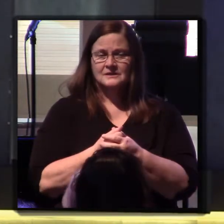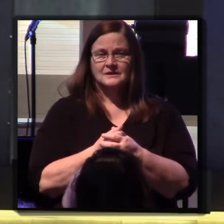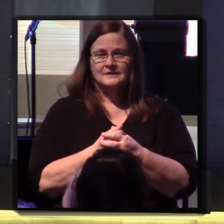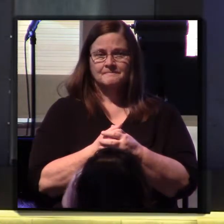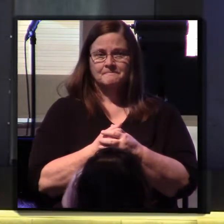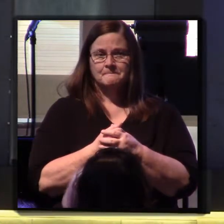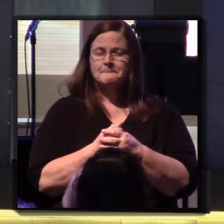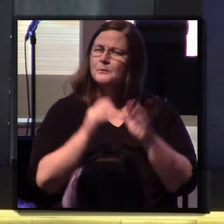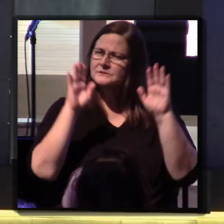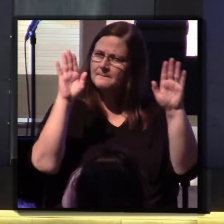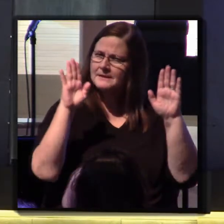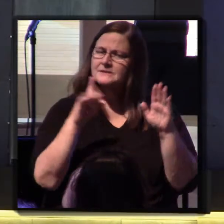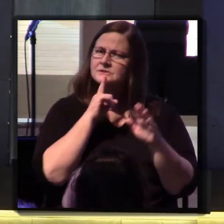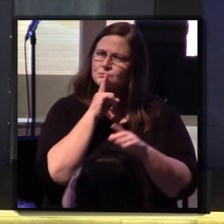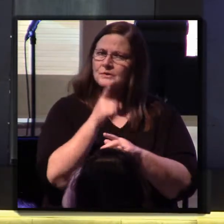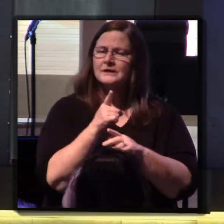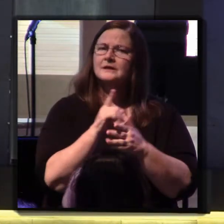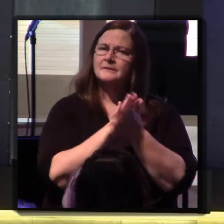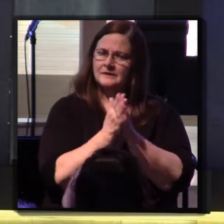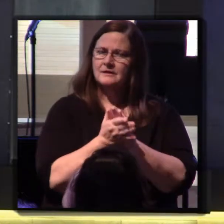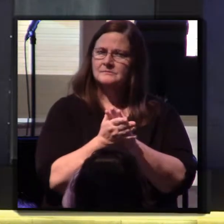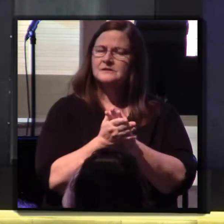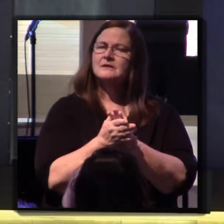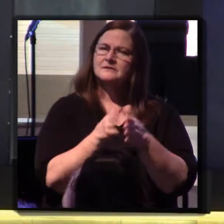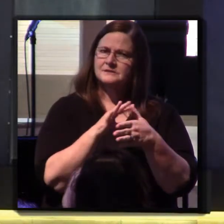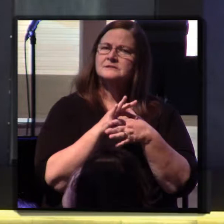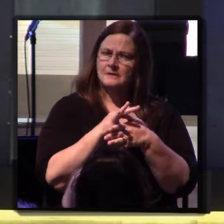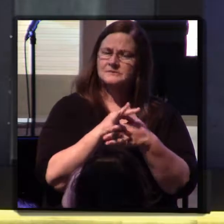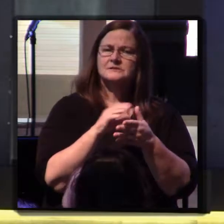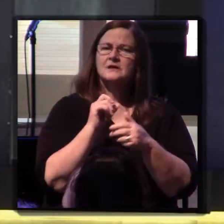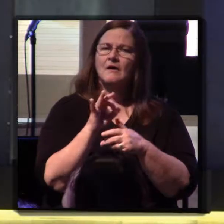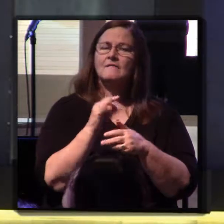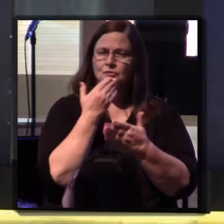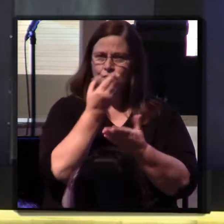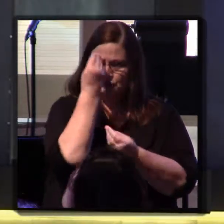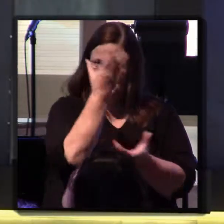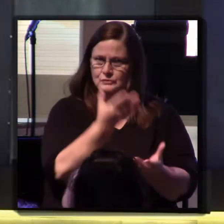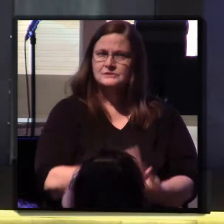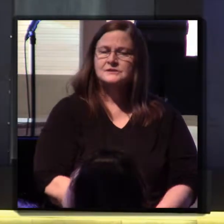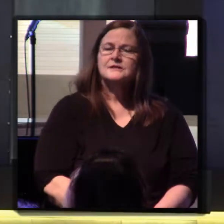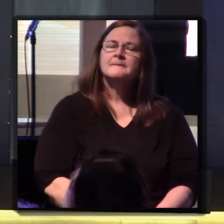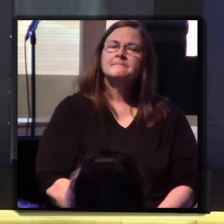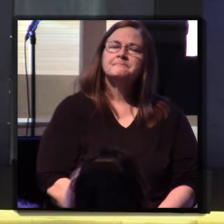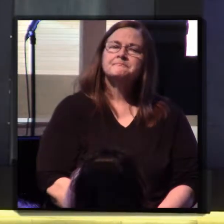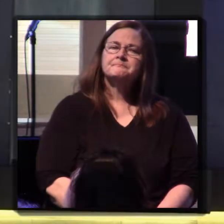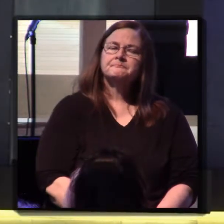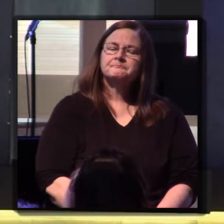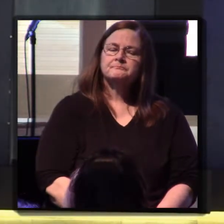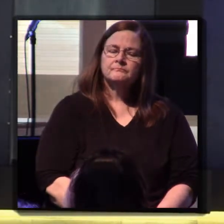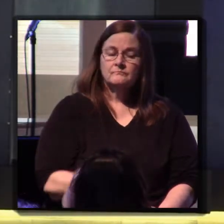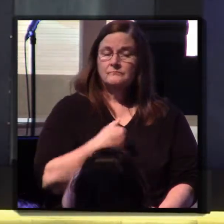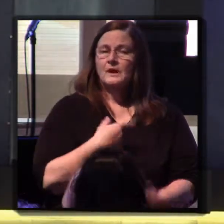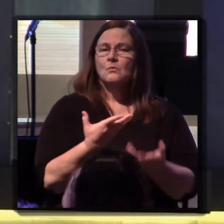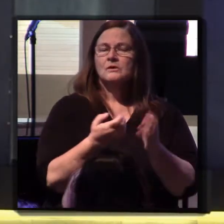cannot provide for ourselves. And what's so amazing is that that this really does become the substance of the good